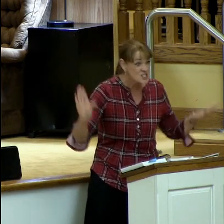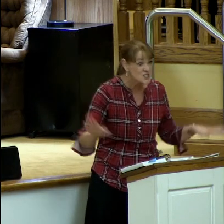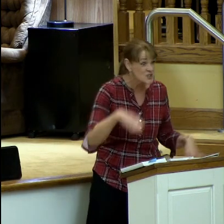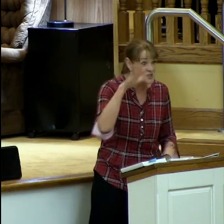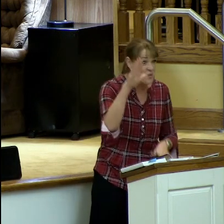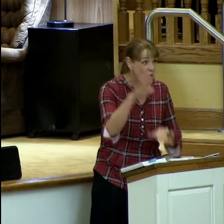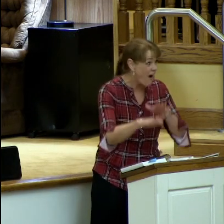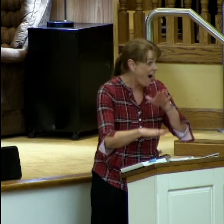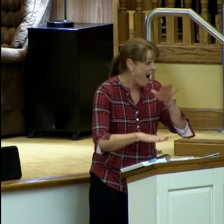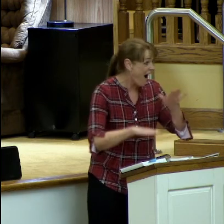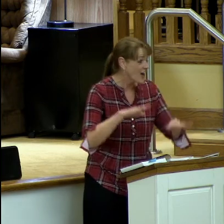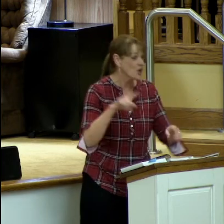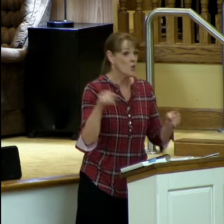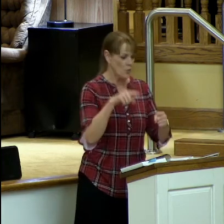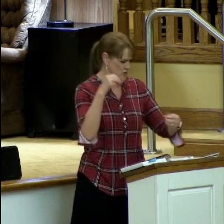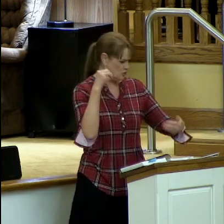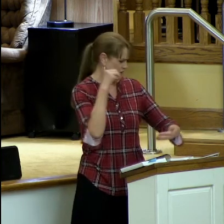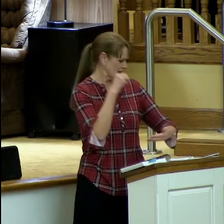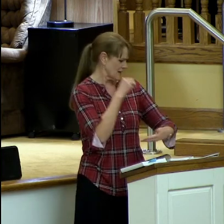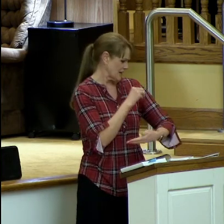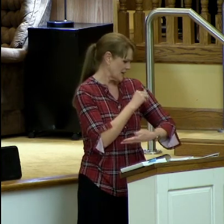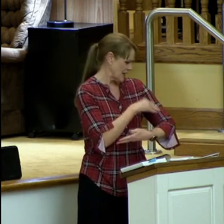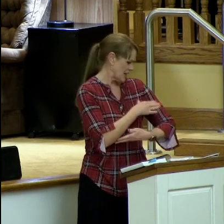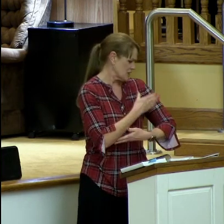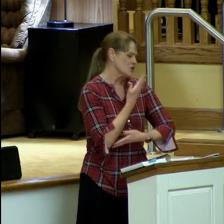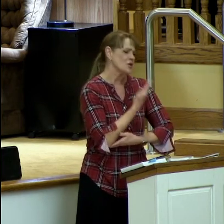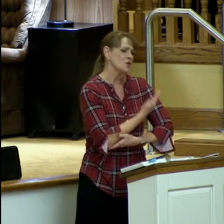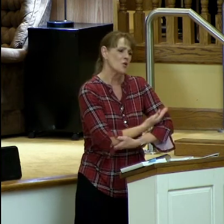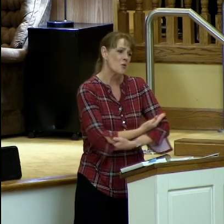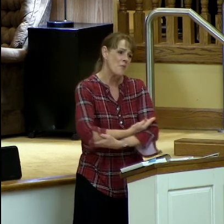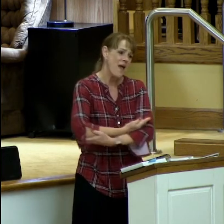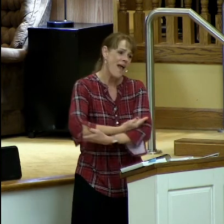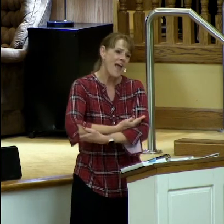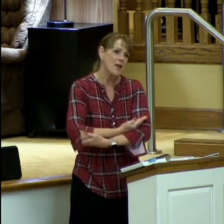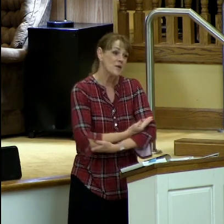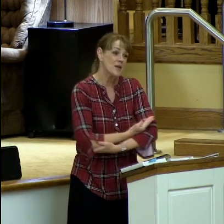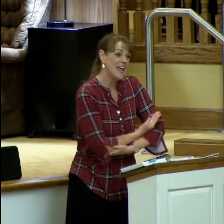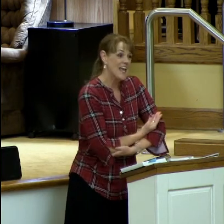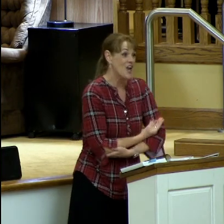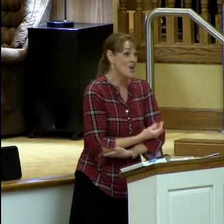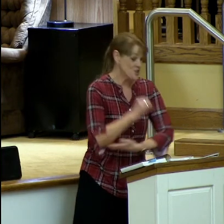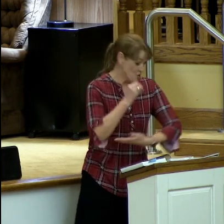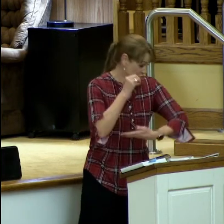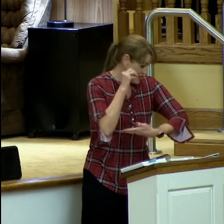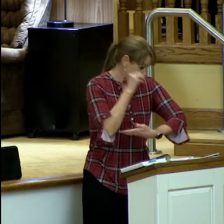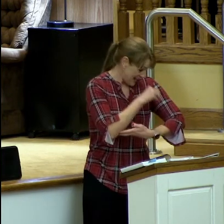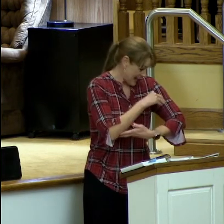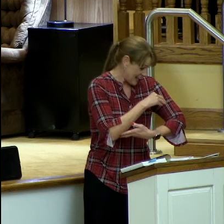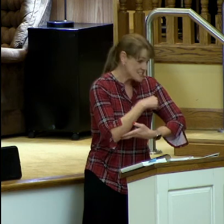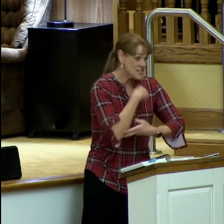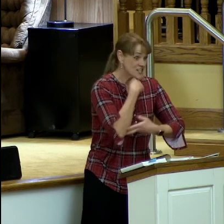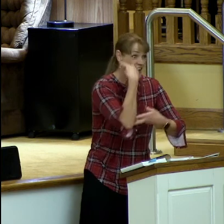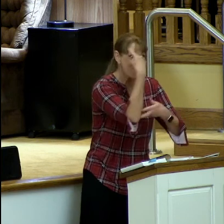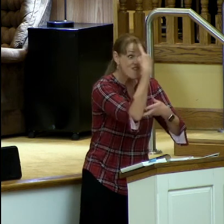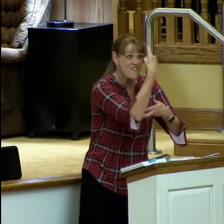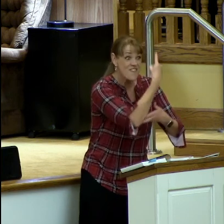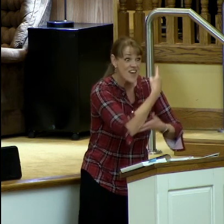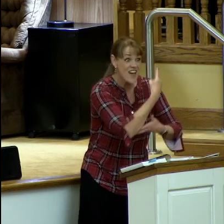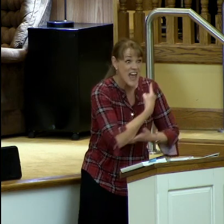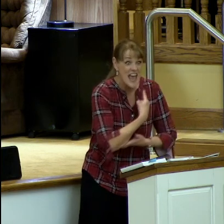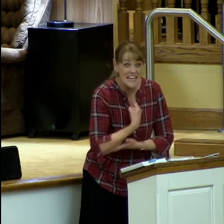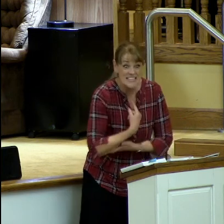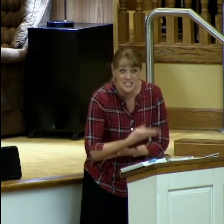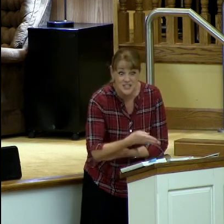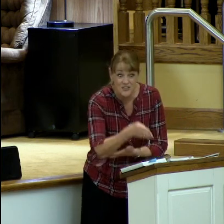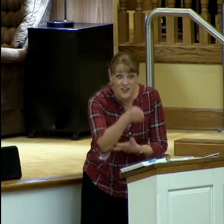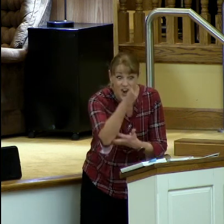When you've kissed your little baby, you've kissed the face of